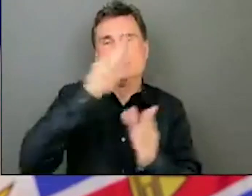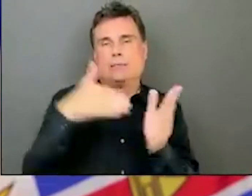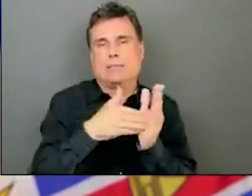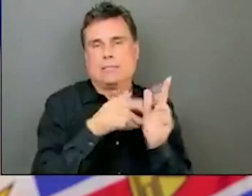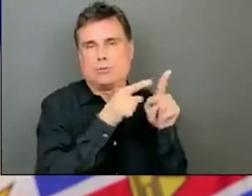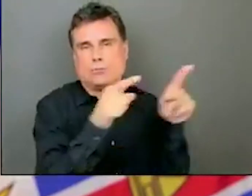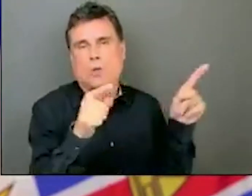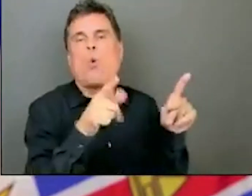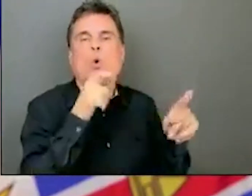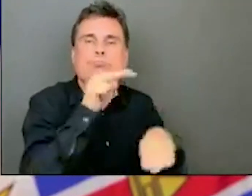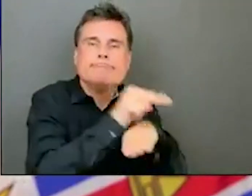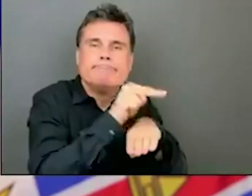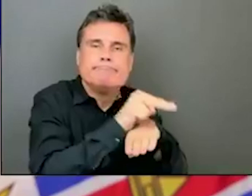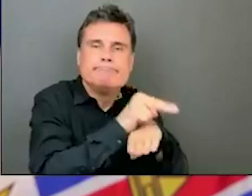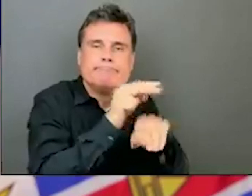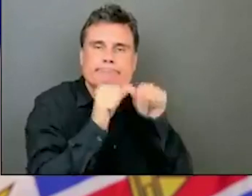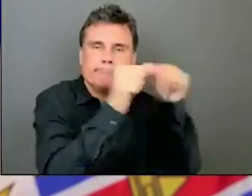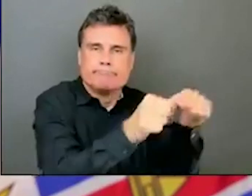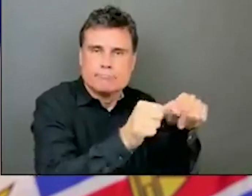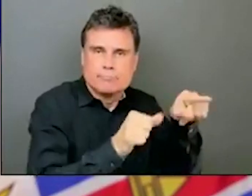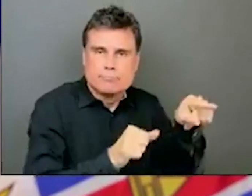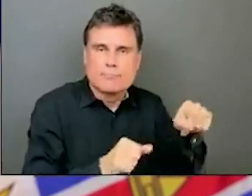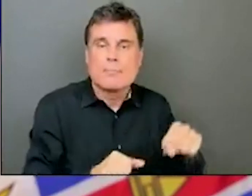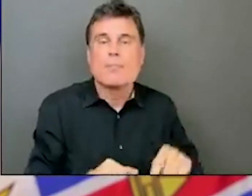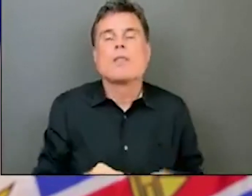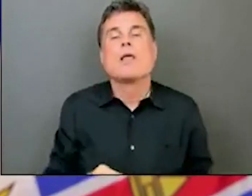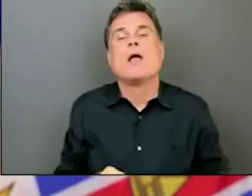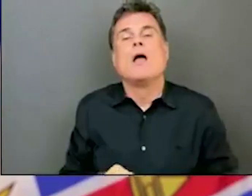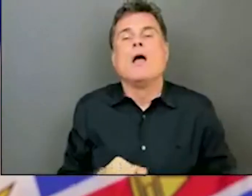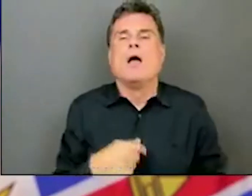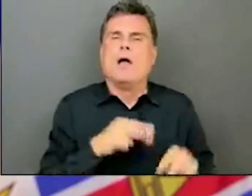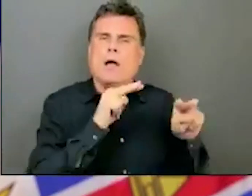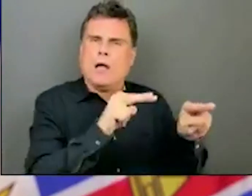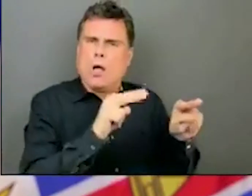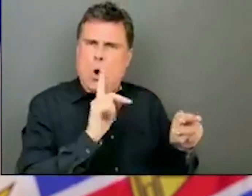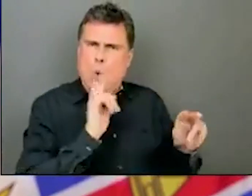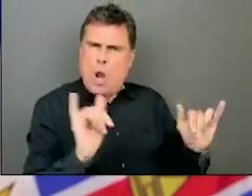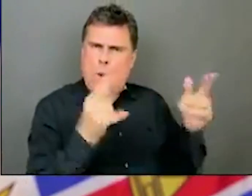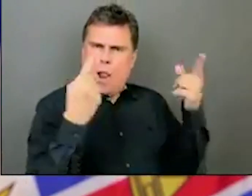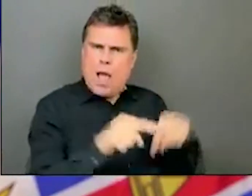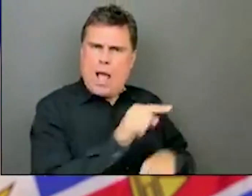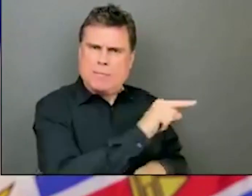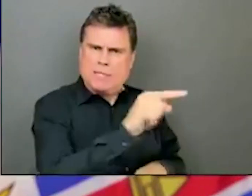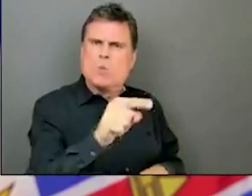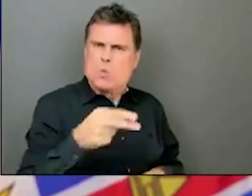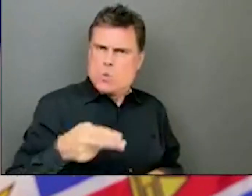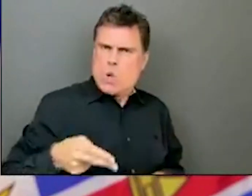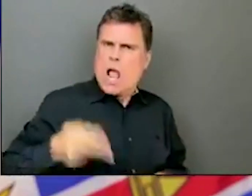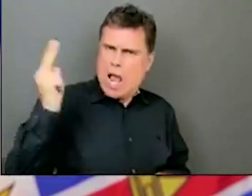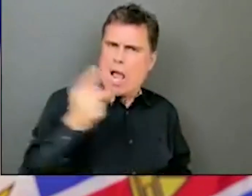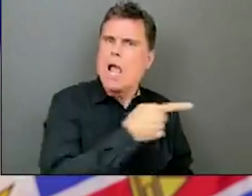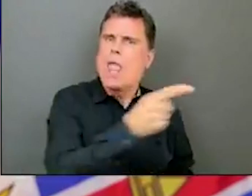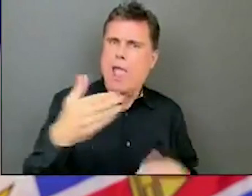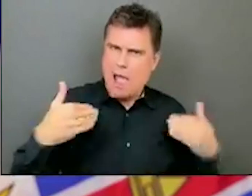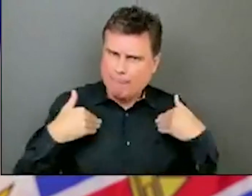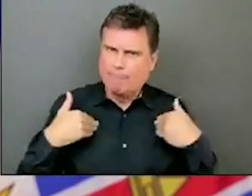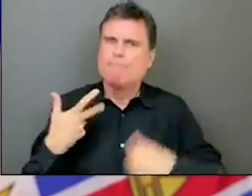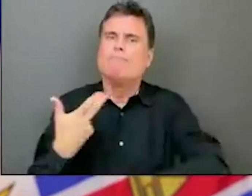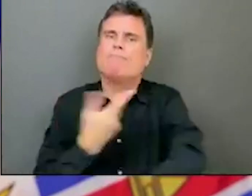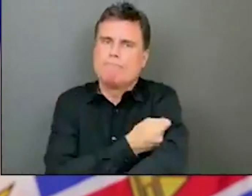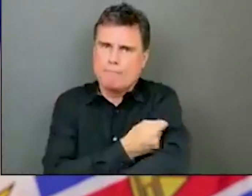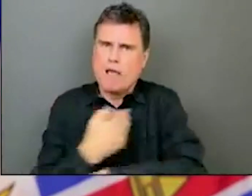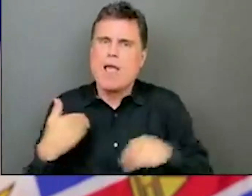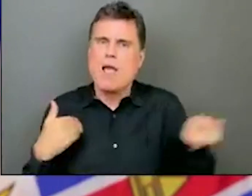people in long-term care. And we have talked a little bit about what we're seeing in long-term care right now, because we have such high rates of